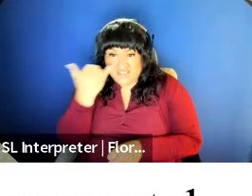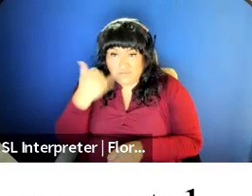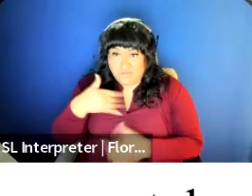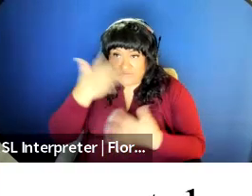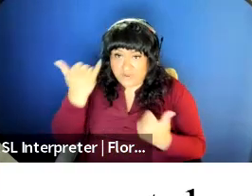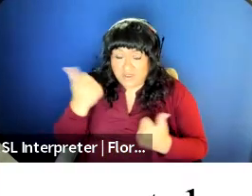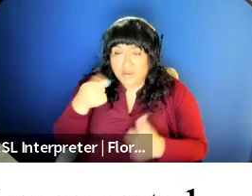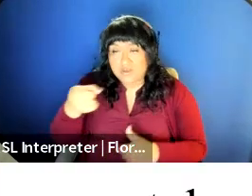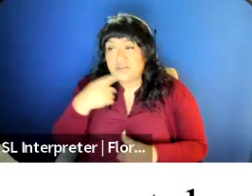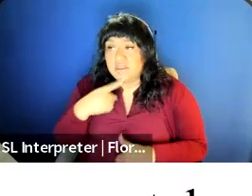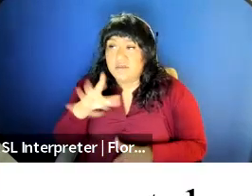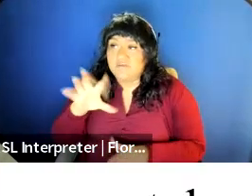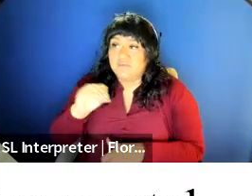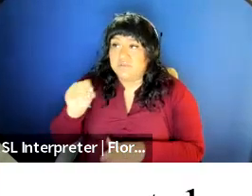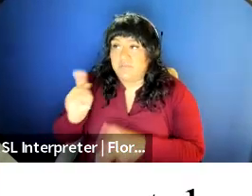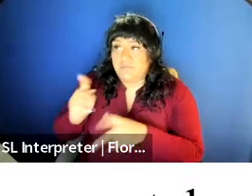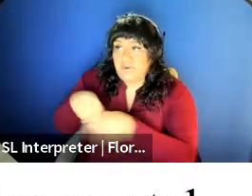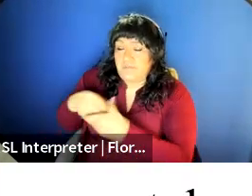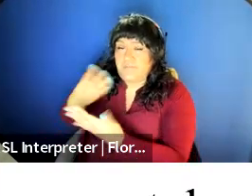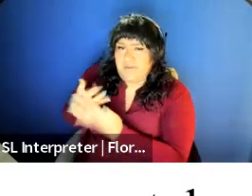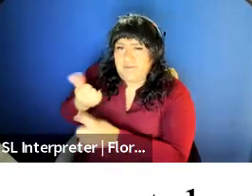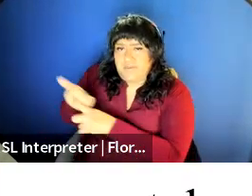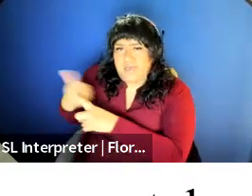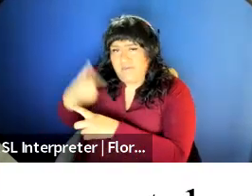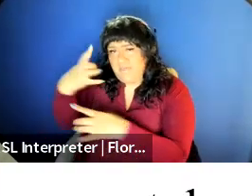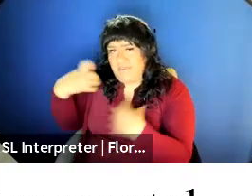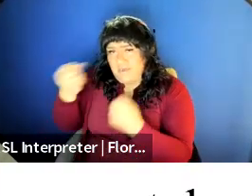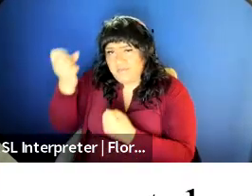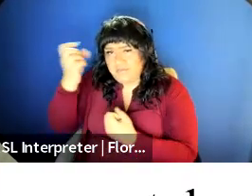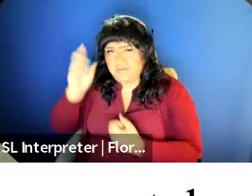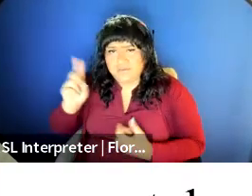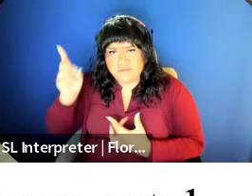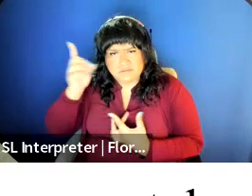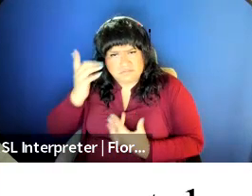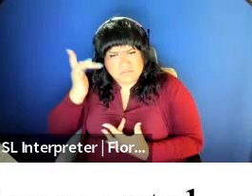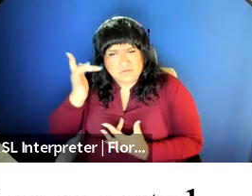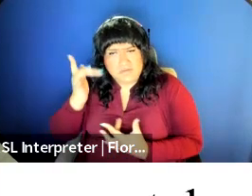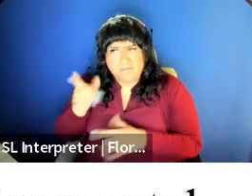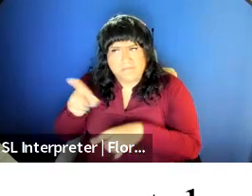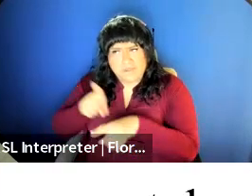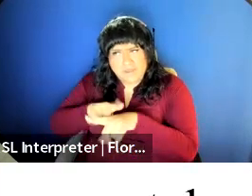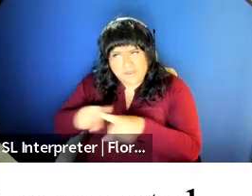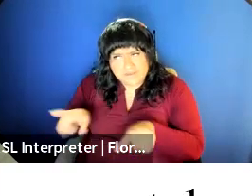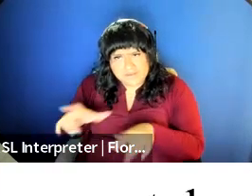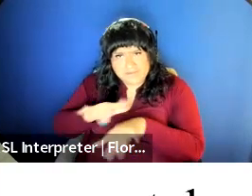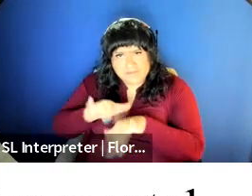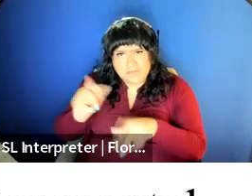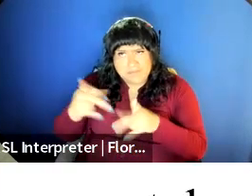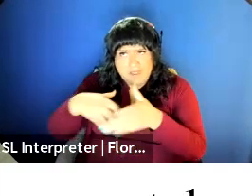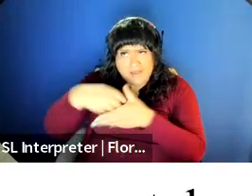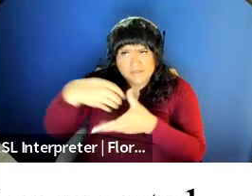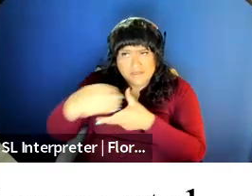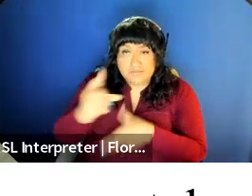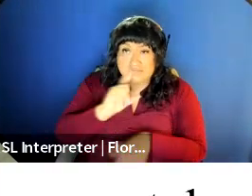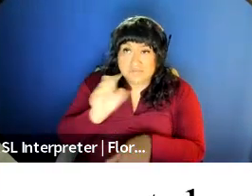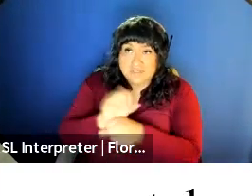oh, 50% of people in prison have a mental disorder. Well, yeah, but so do 50% of people outside. Actually,